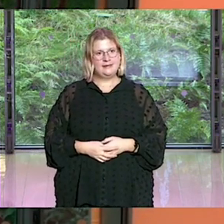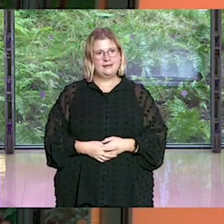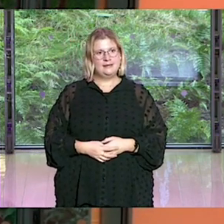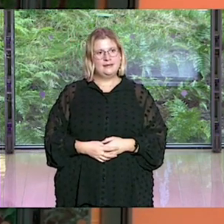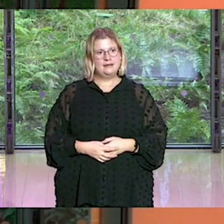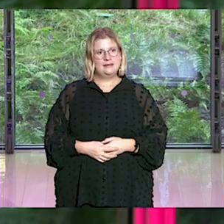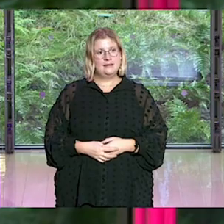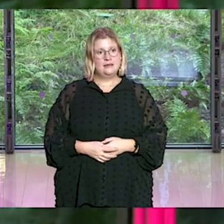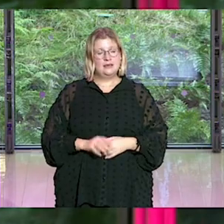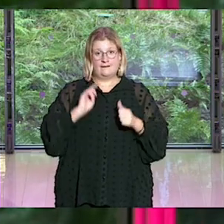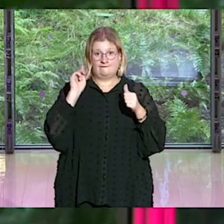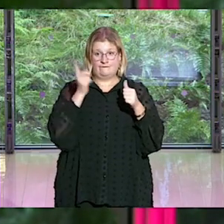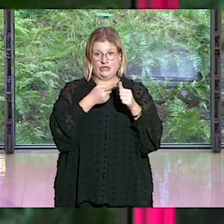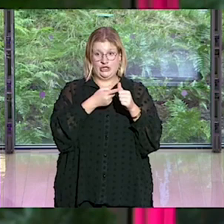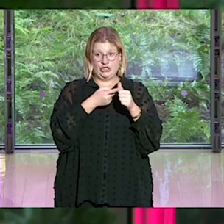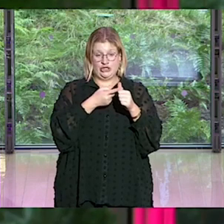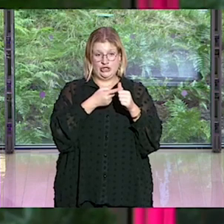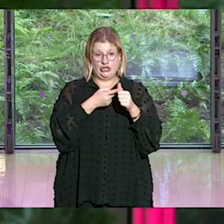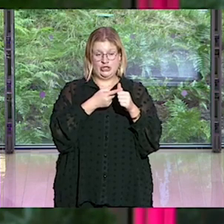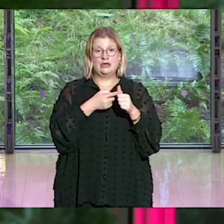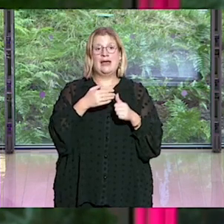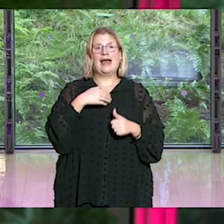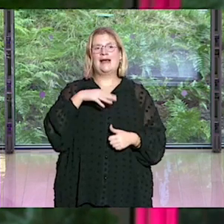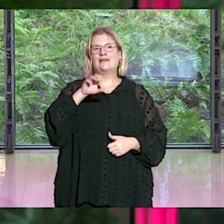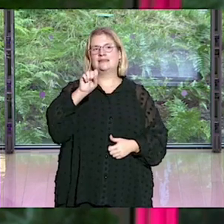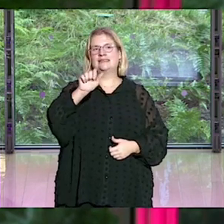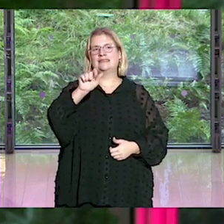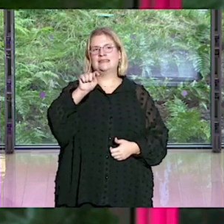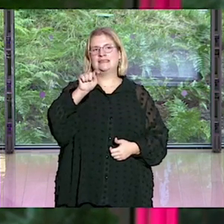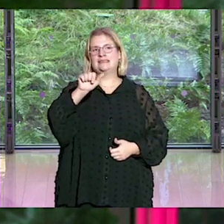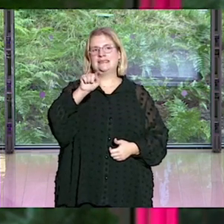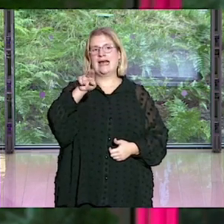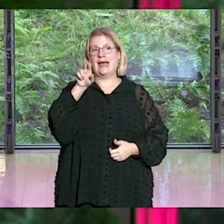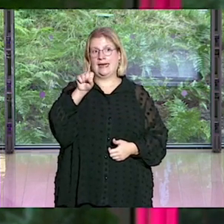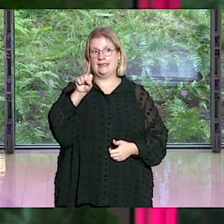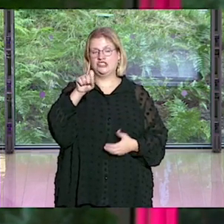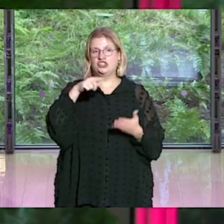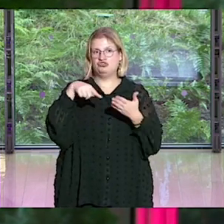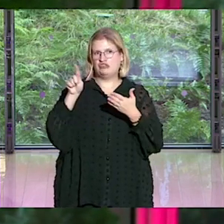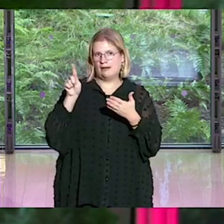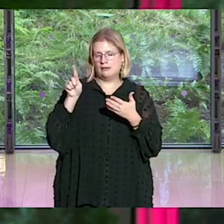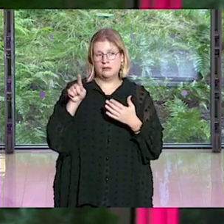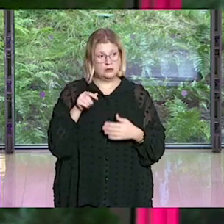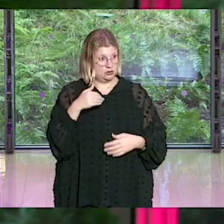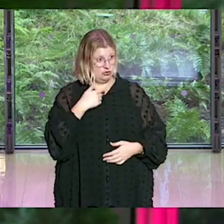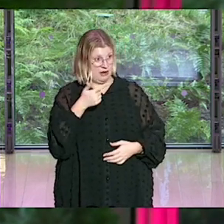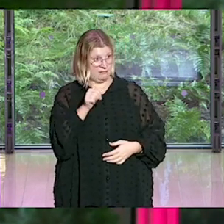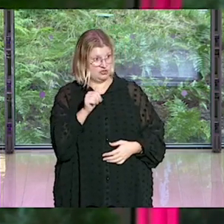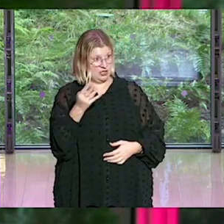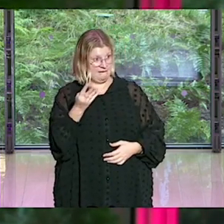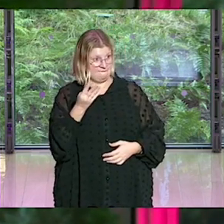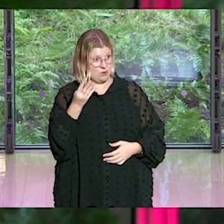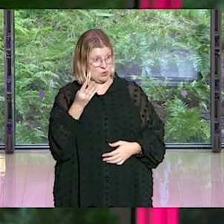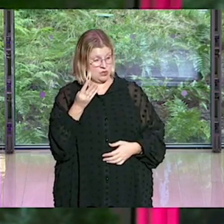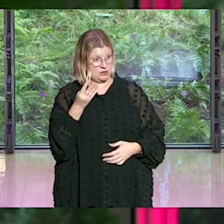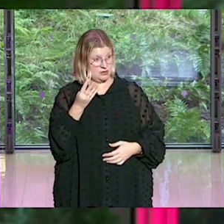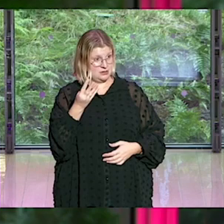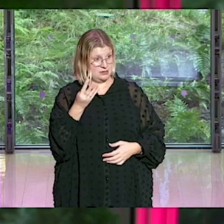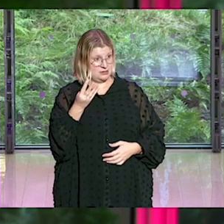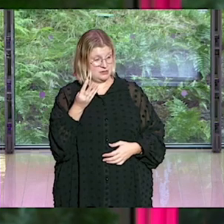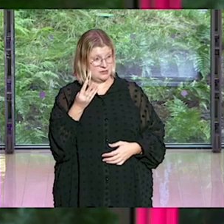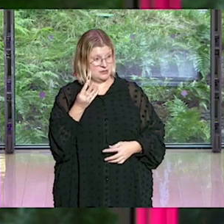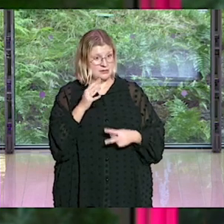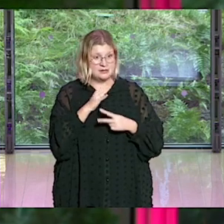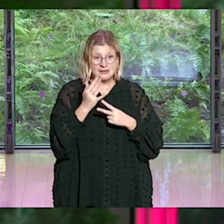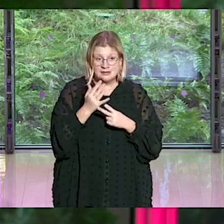The first step is a status check. Do you have a GA4 property?